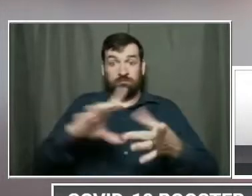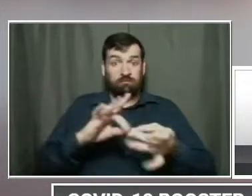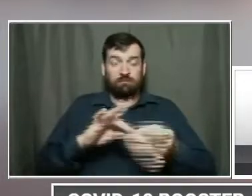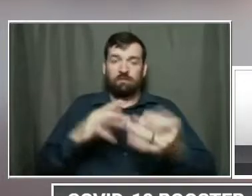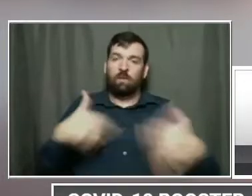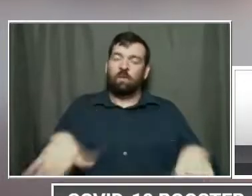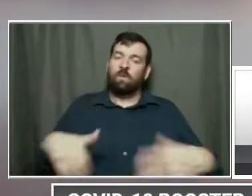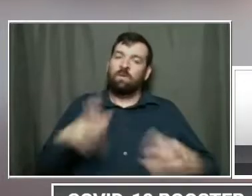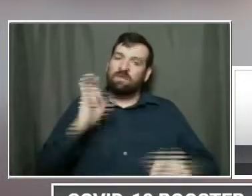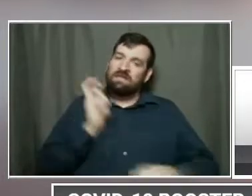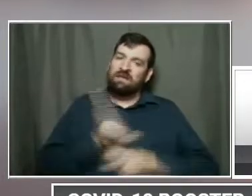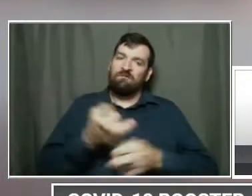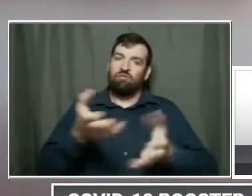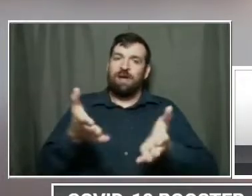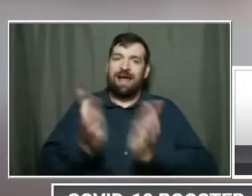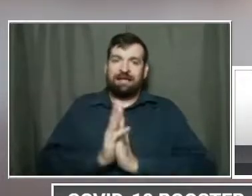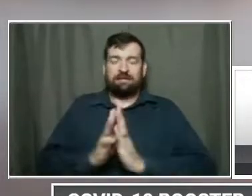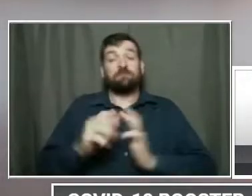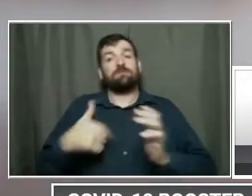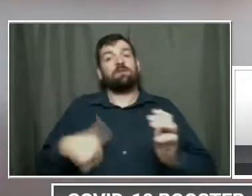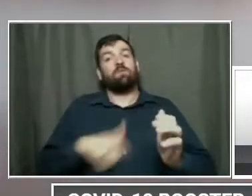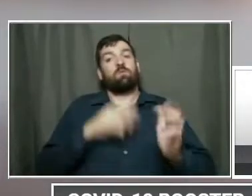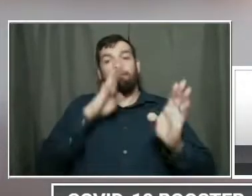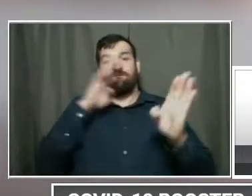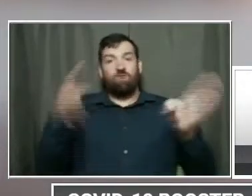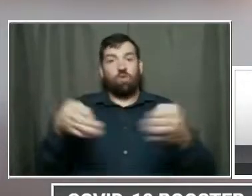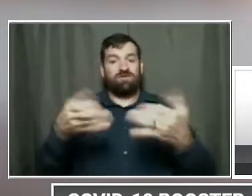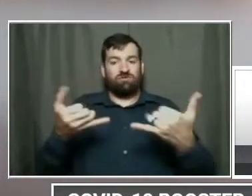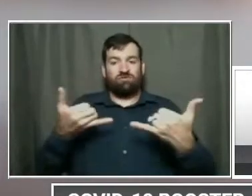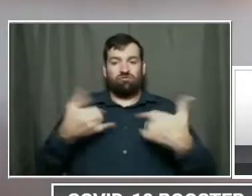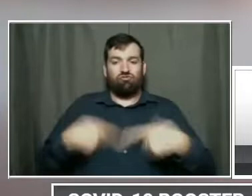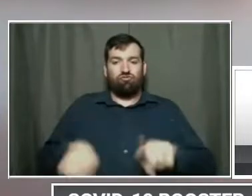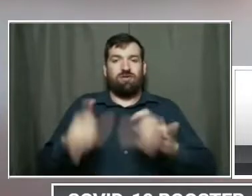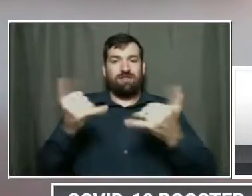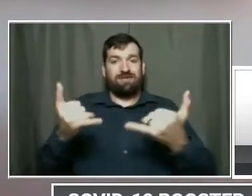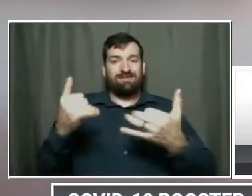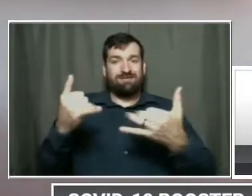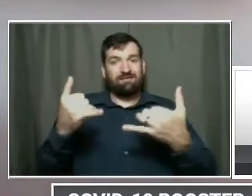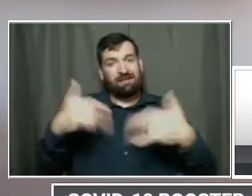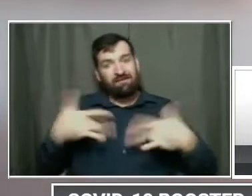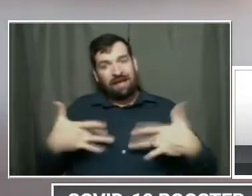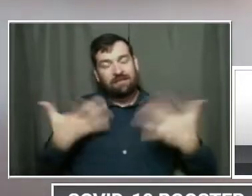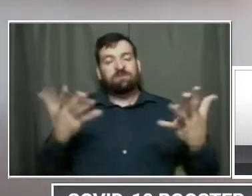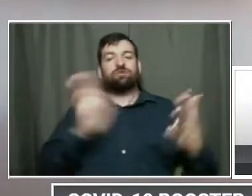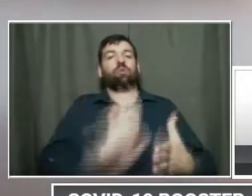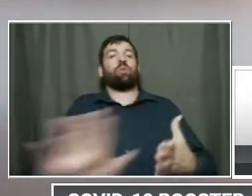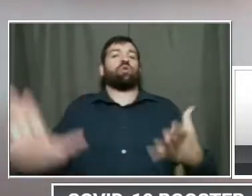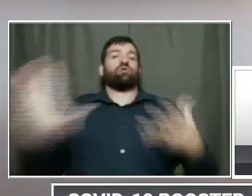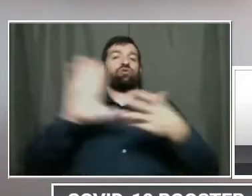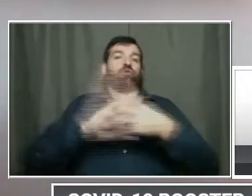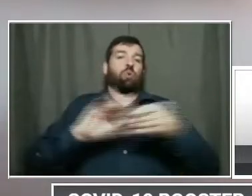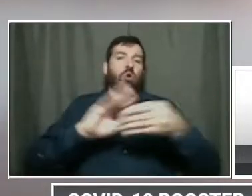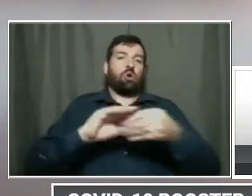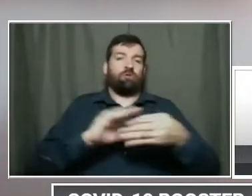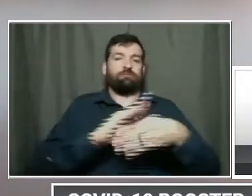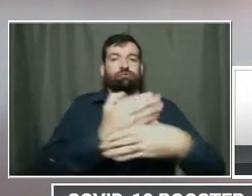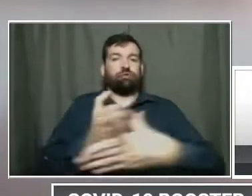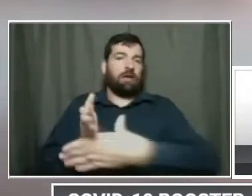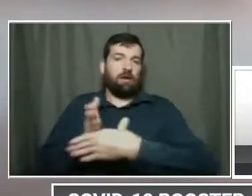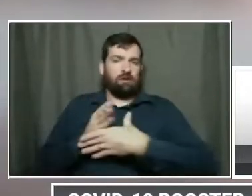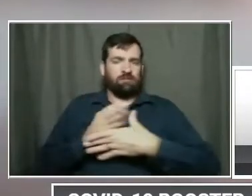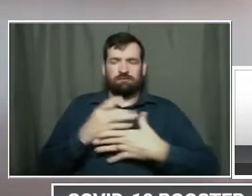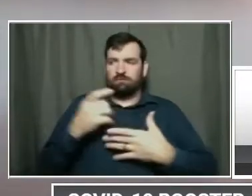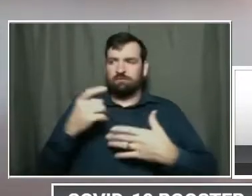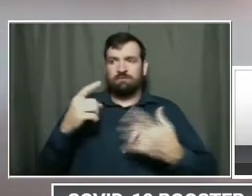that ask. So we will be focusing during this event on sharing your story because, as has been mentioned, just